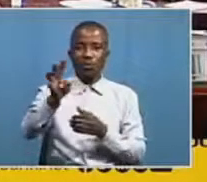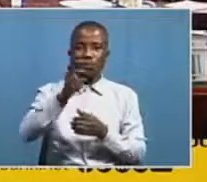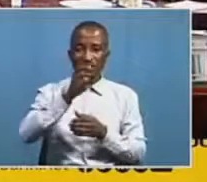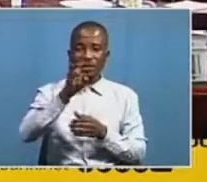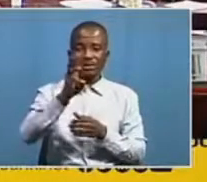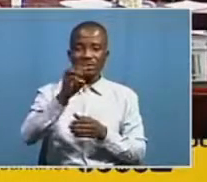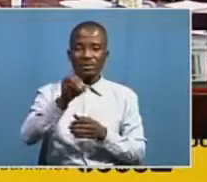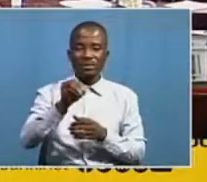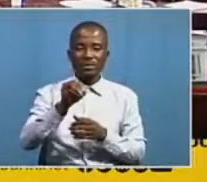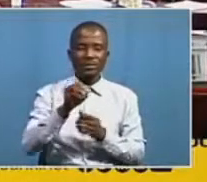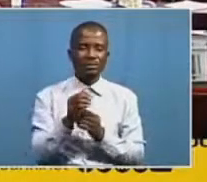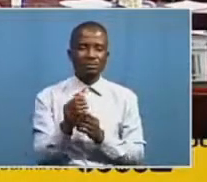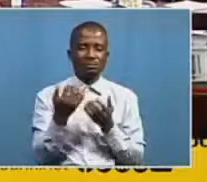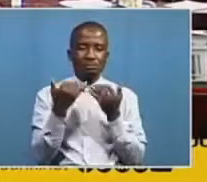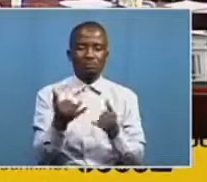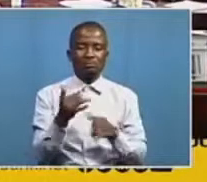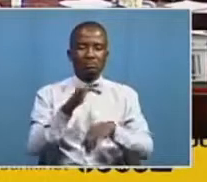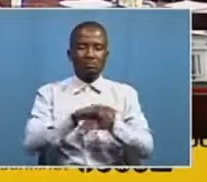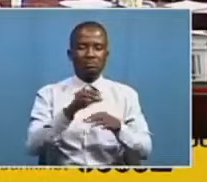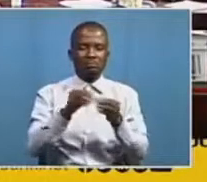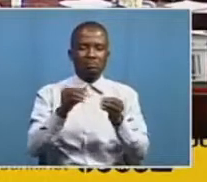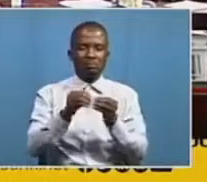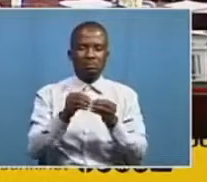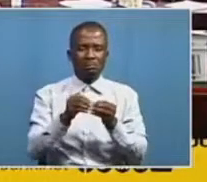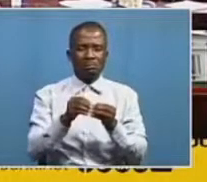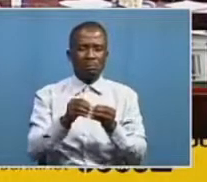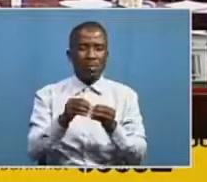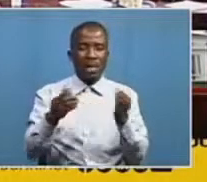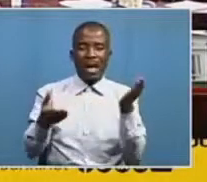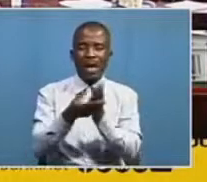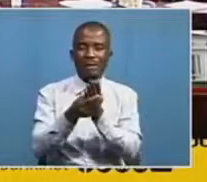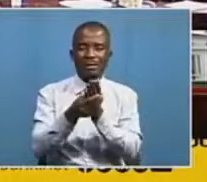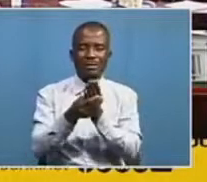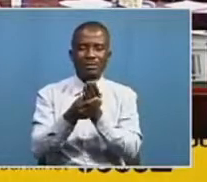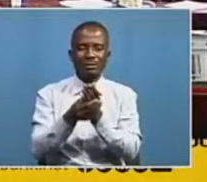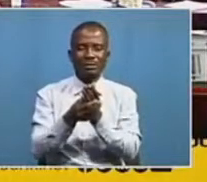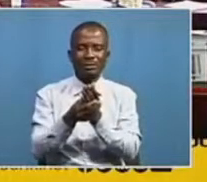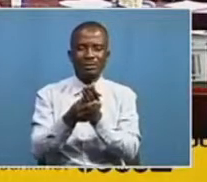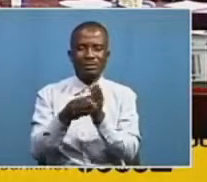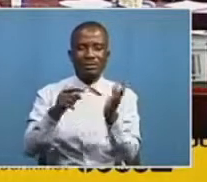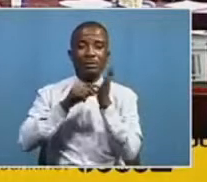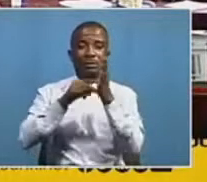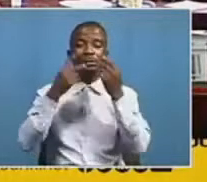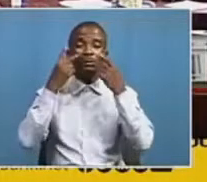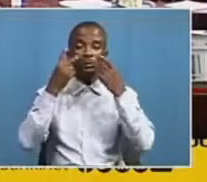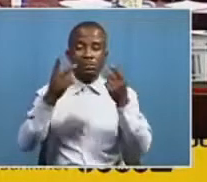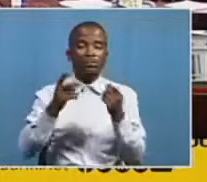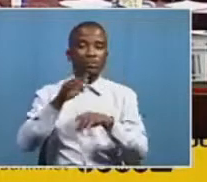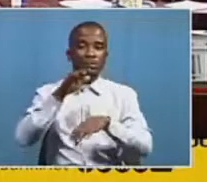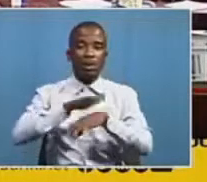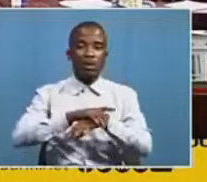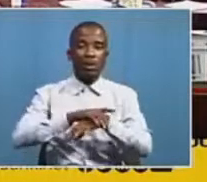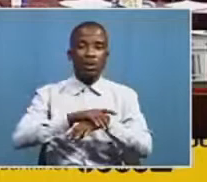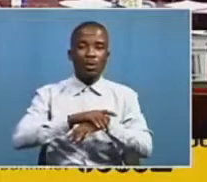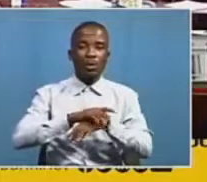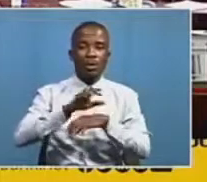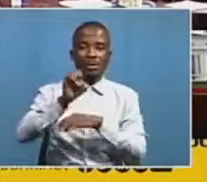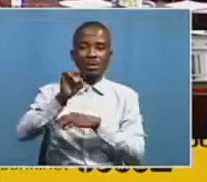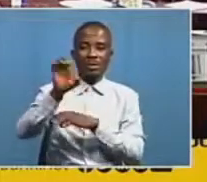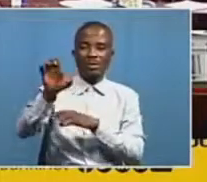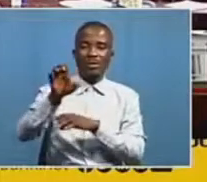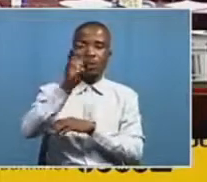13,109,460. A copy of the press release is attached and marked as SBD and available on the first